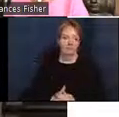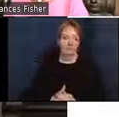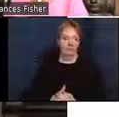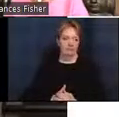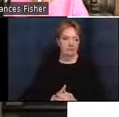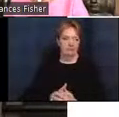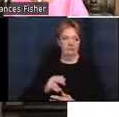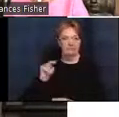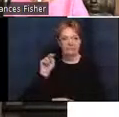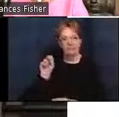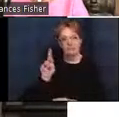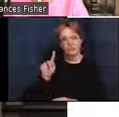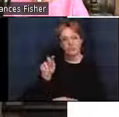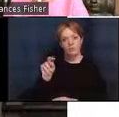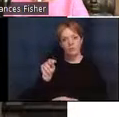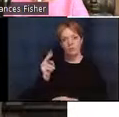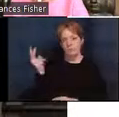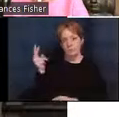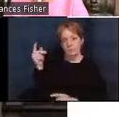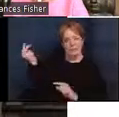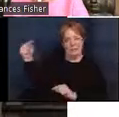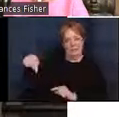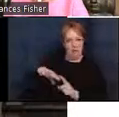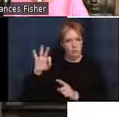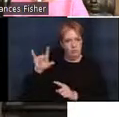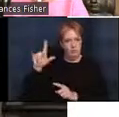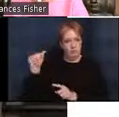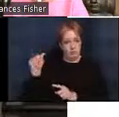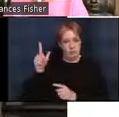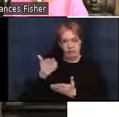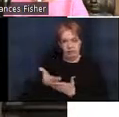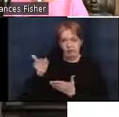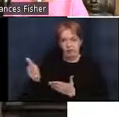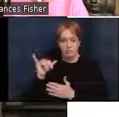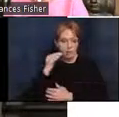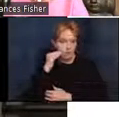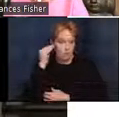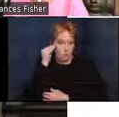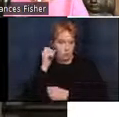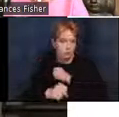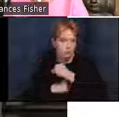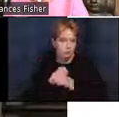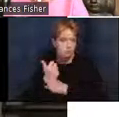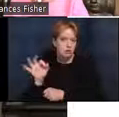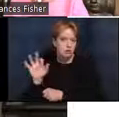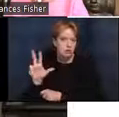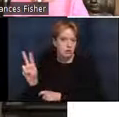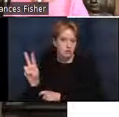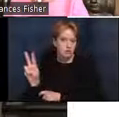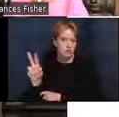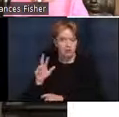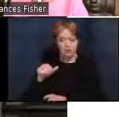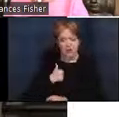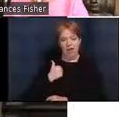the Nortons had come to Florida and purchased the home in 1932 here at 253